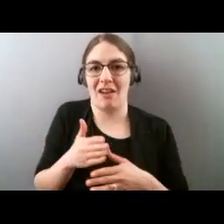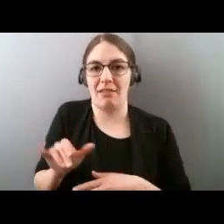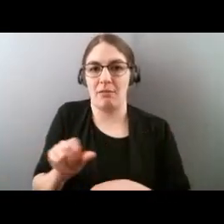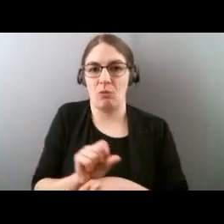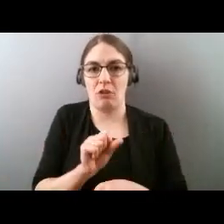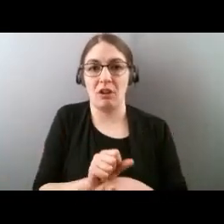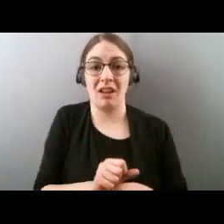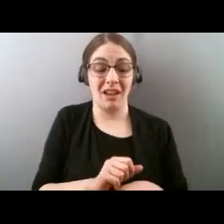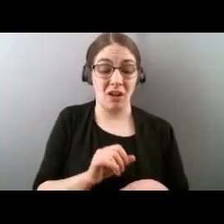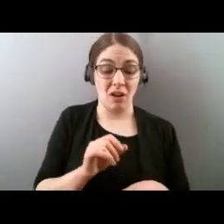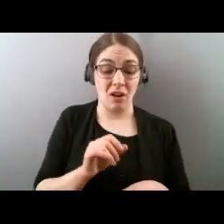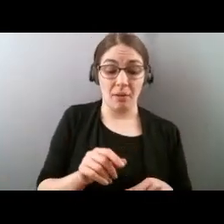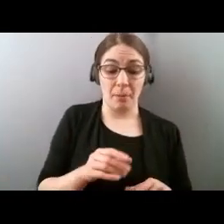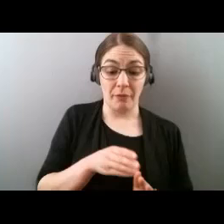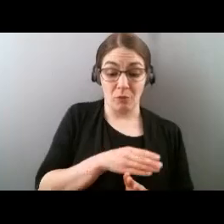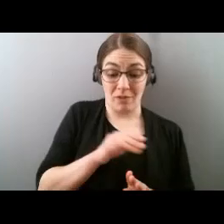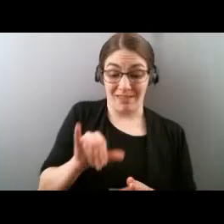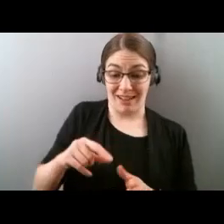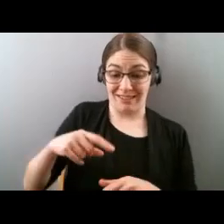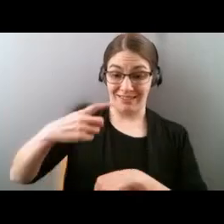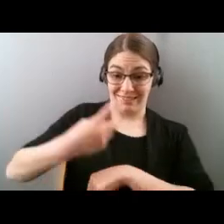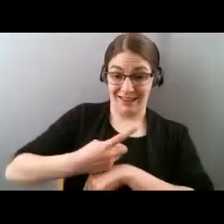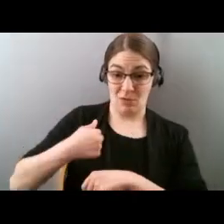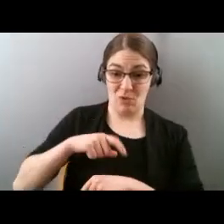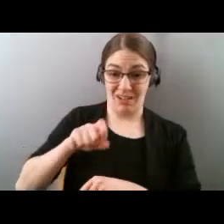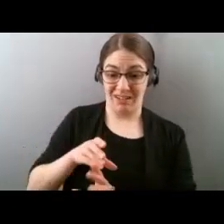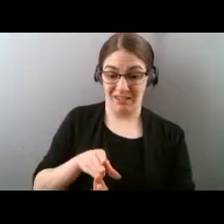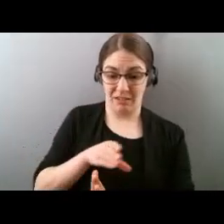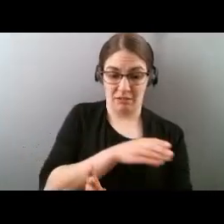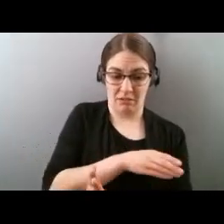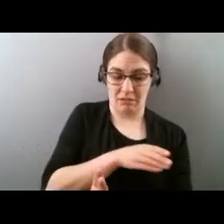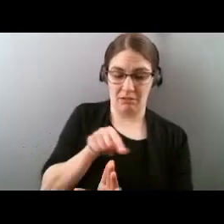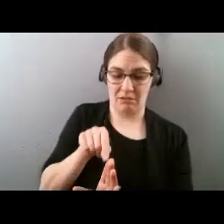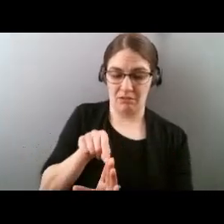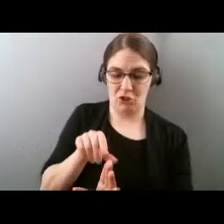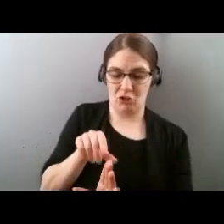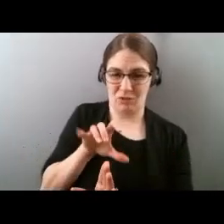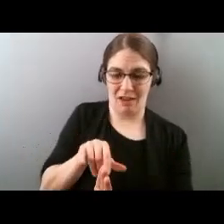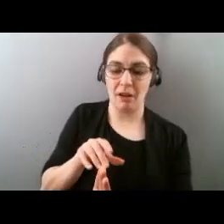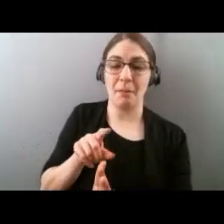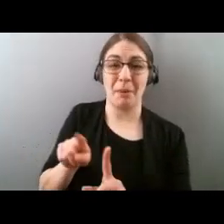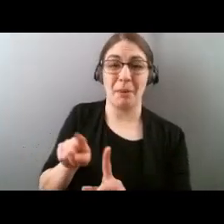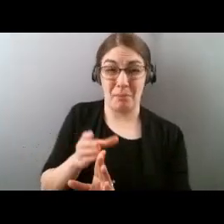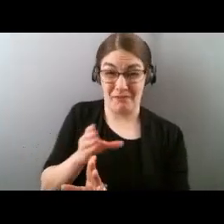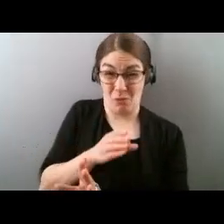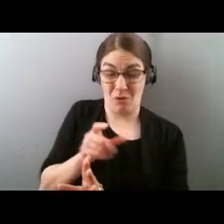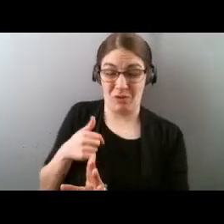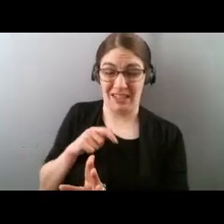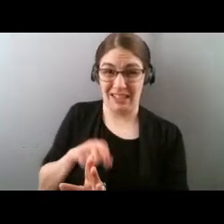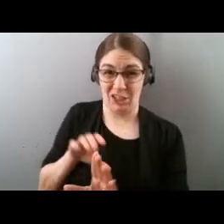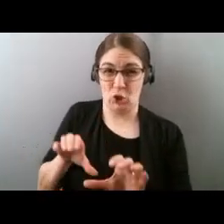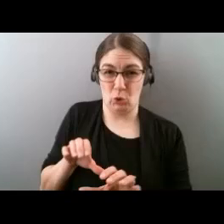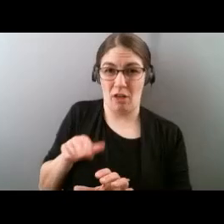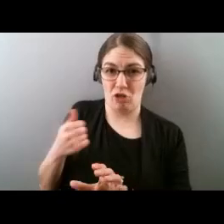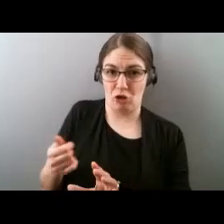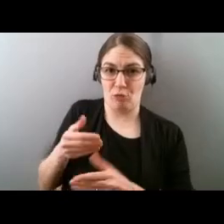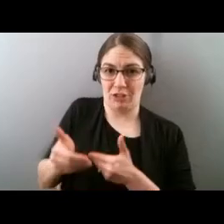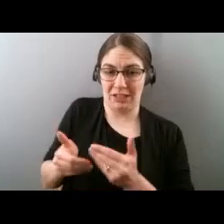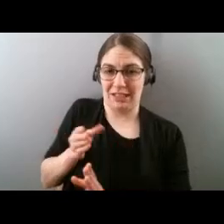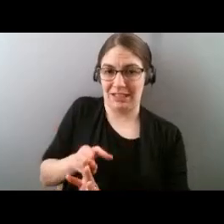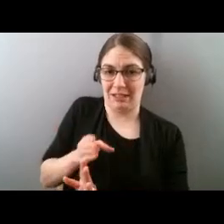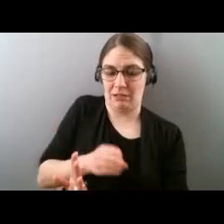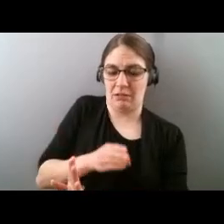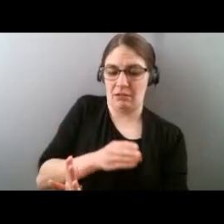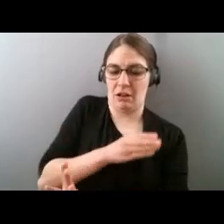can't get here without doing these steps in between. So it seems really, really big and can be overwhelming and a little